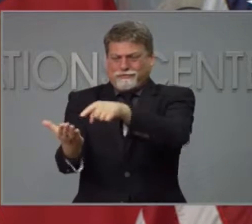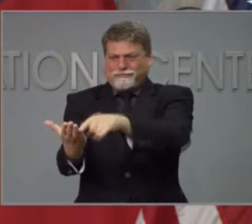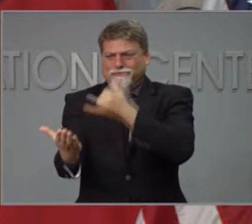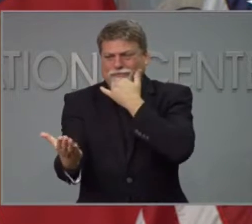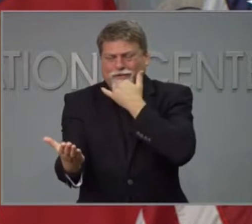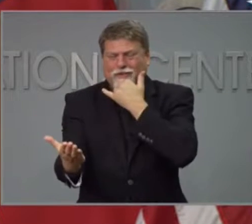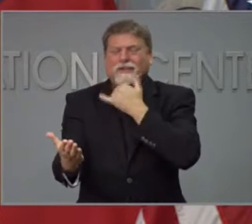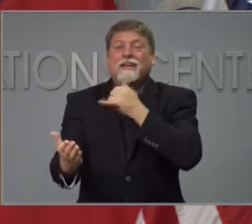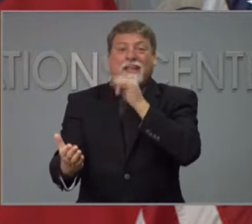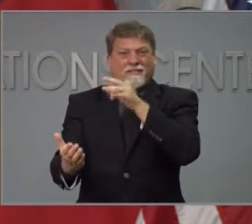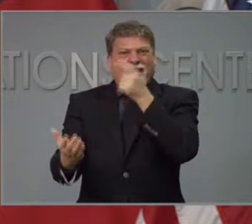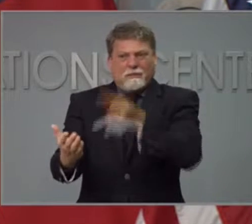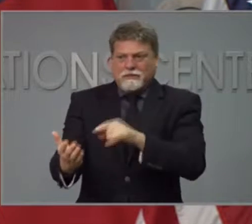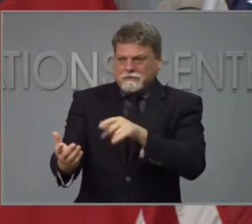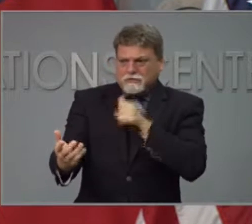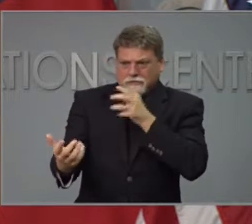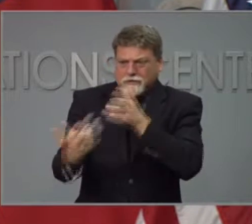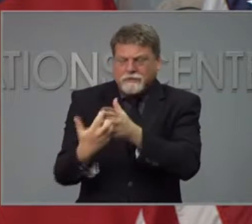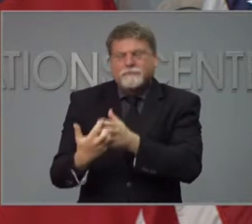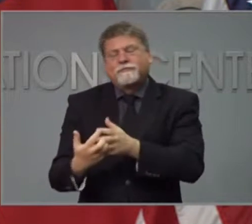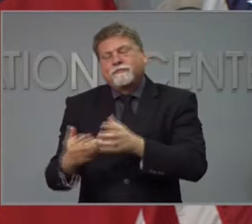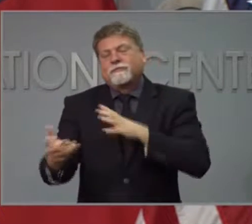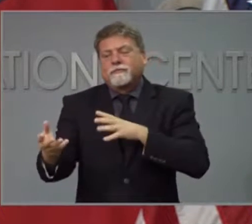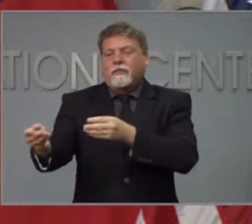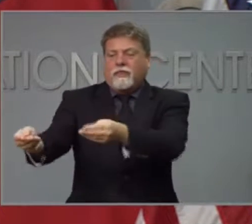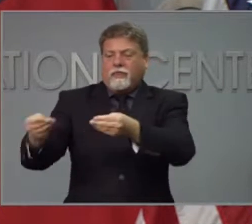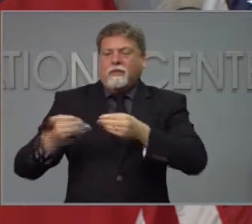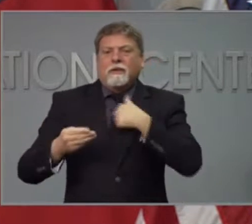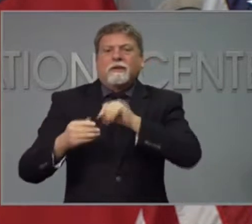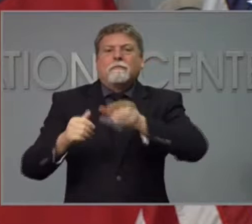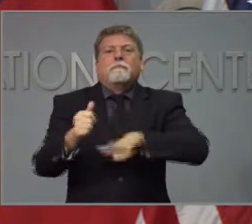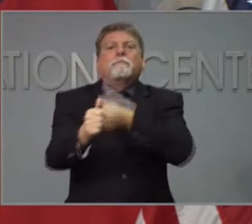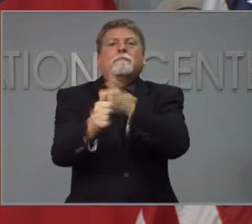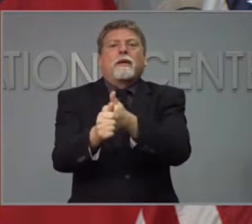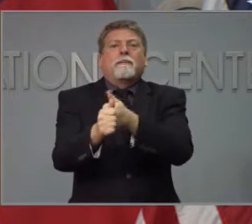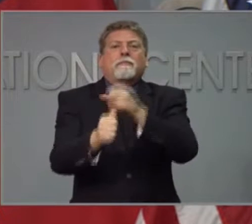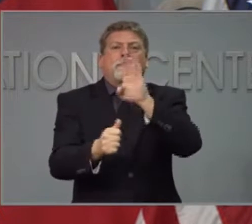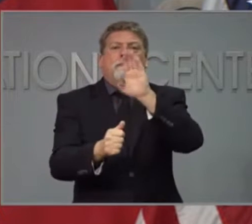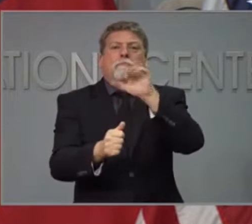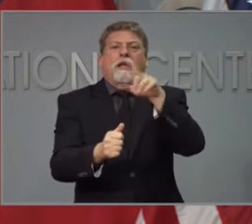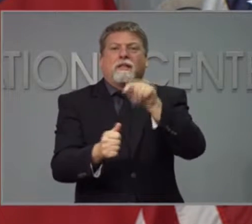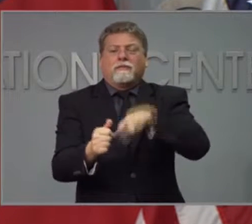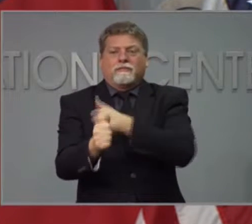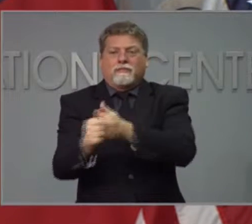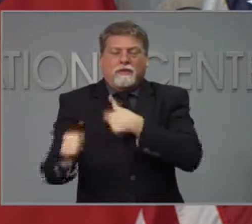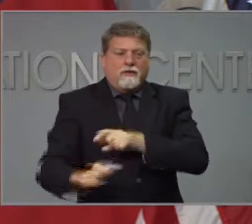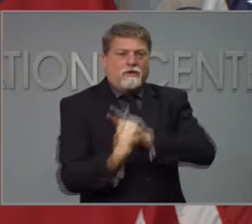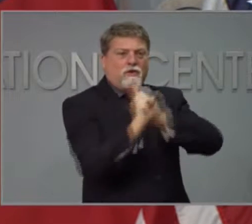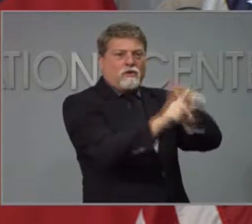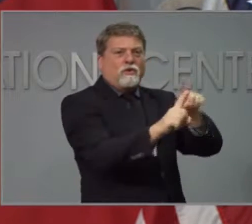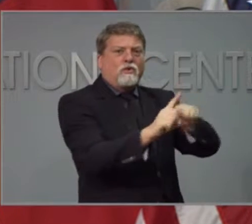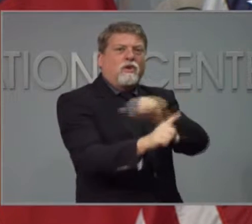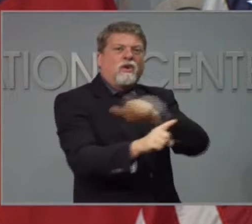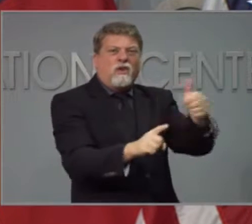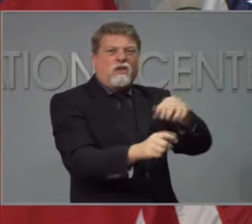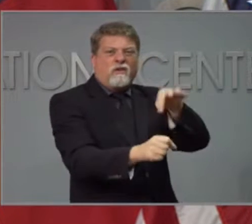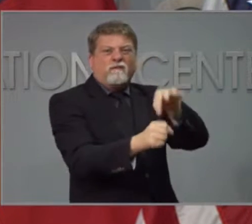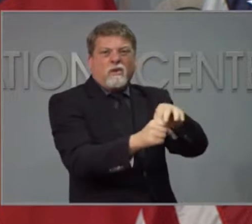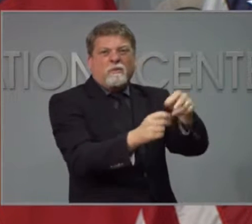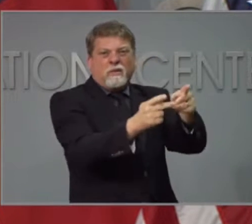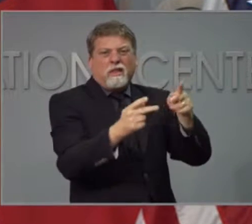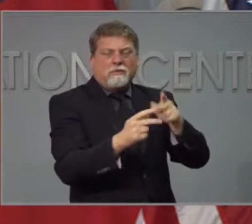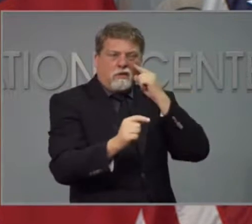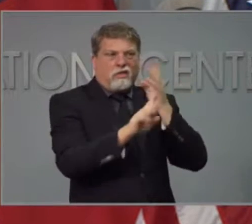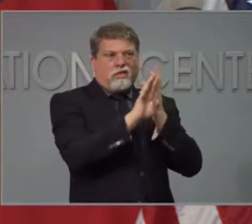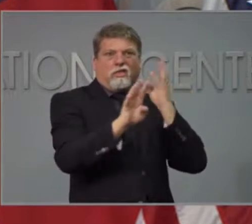with a provisional ballot. They usually go over to the help station so that we don't delay the other voters who are in